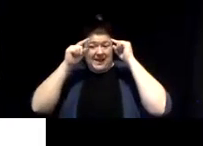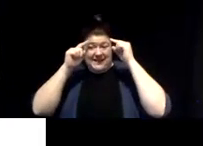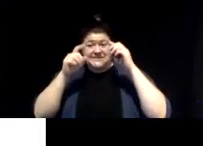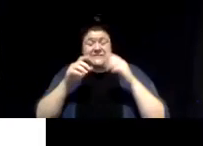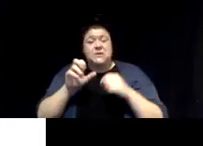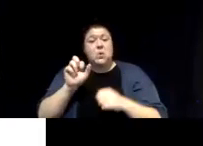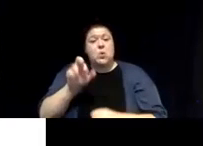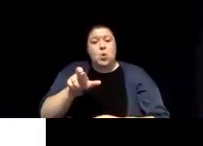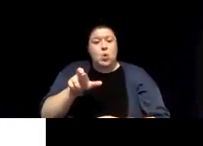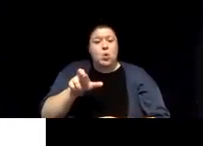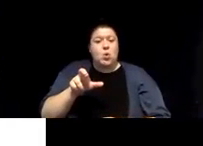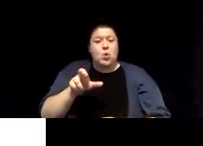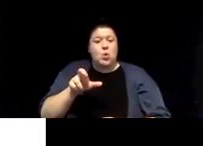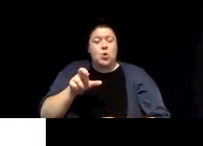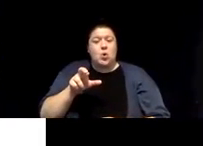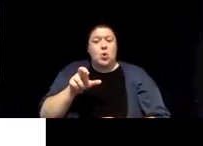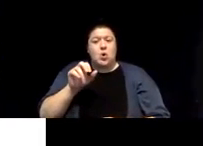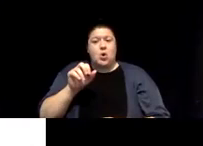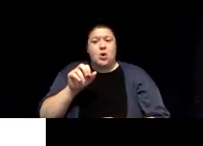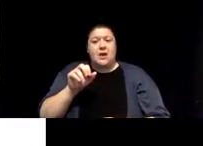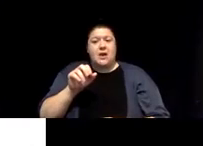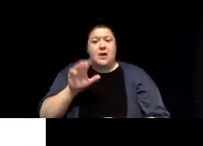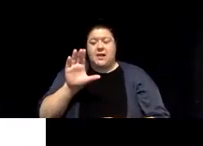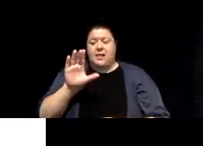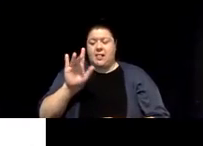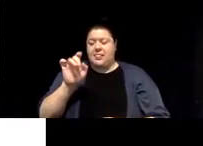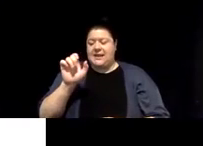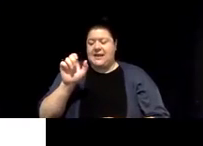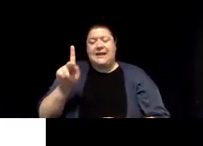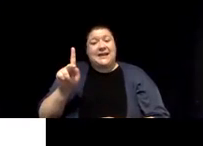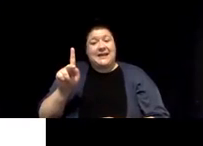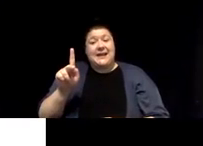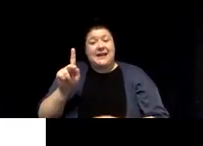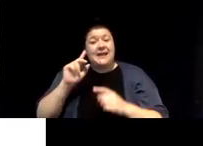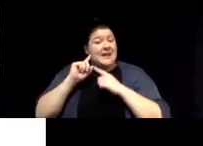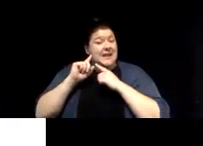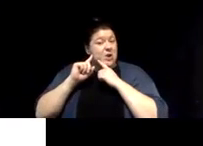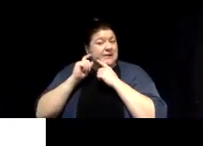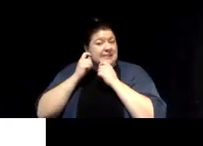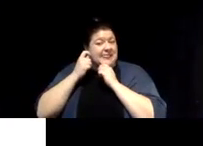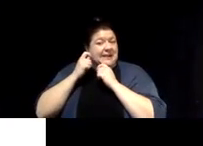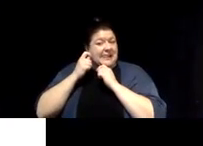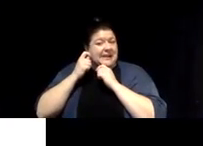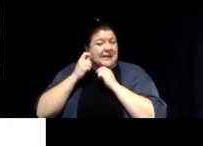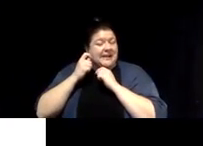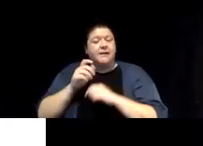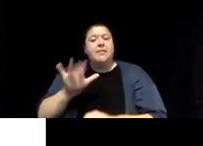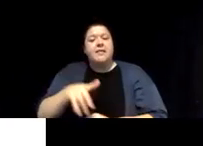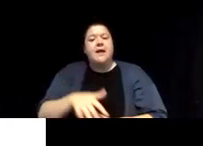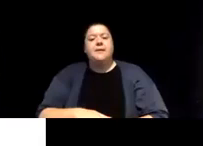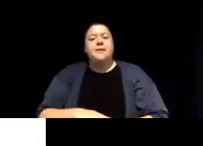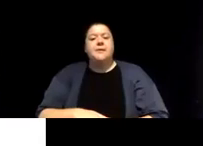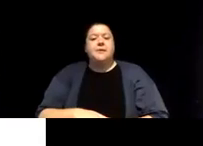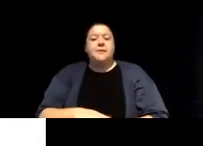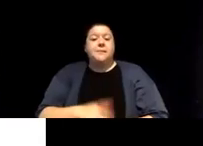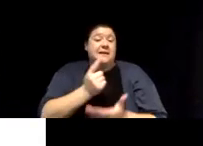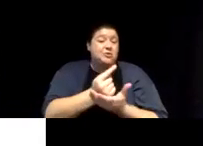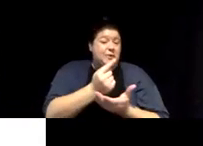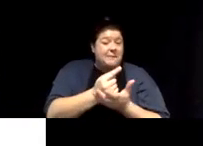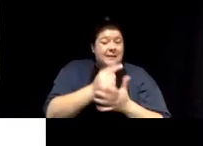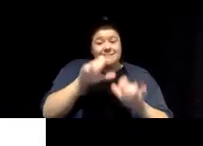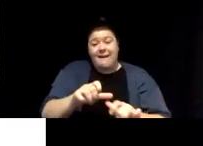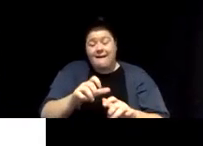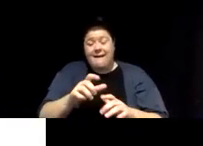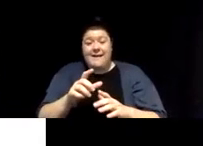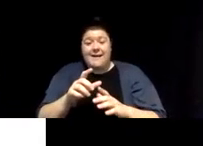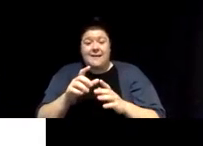have clicking at the point where your jaw comes together. Okay, there's treatments for that either through medication for